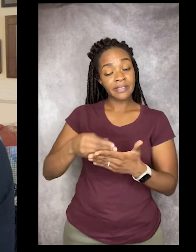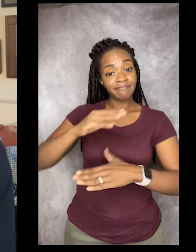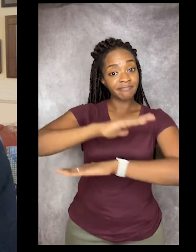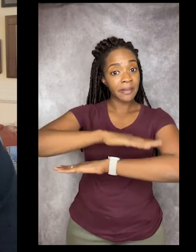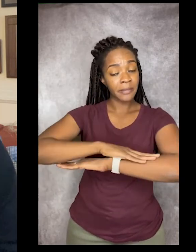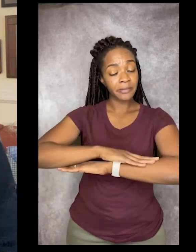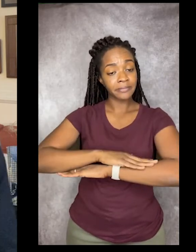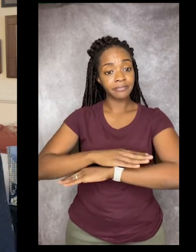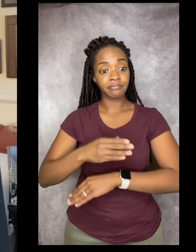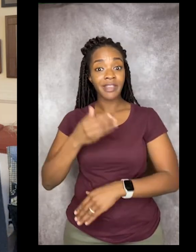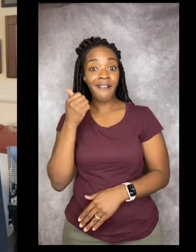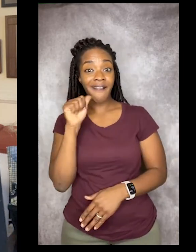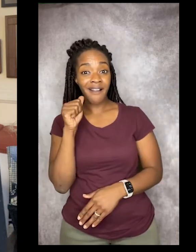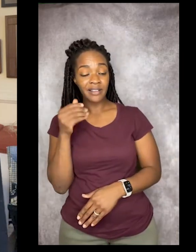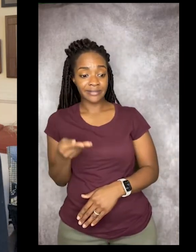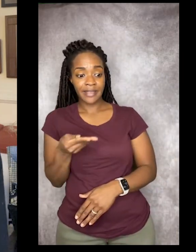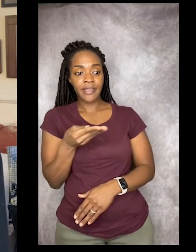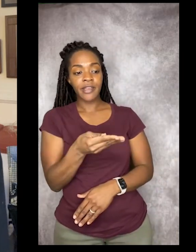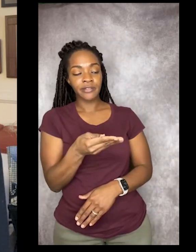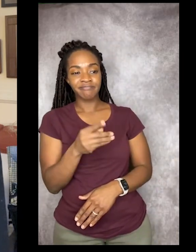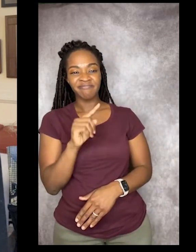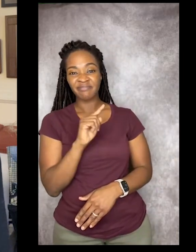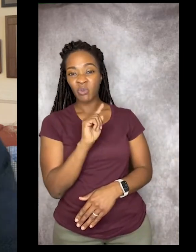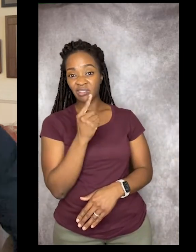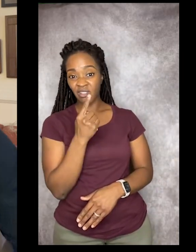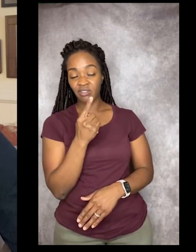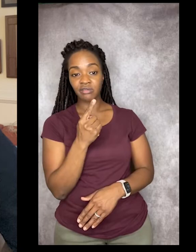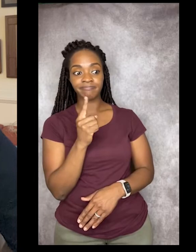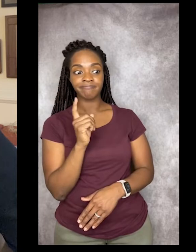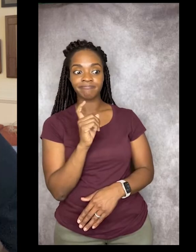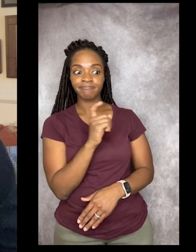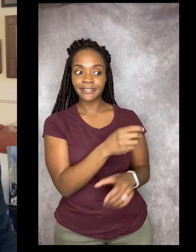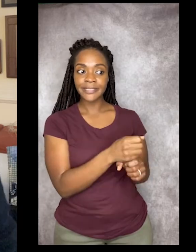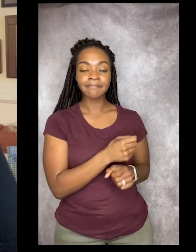Here, she said, handing him a dollar. Get me some cigarettes.